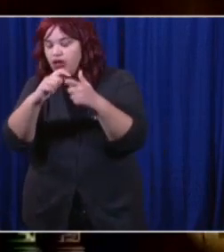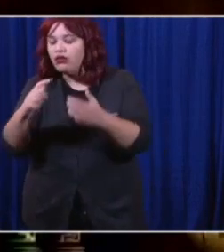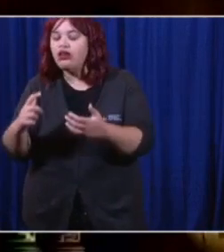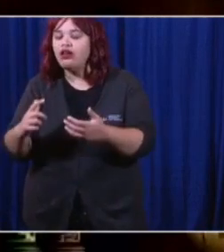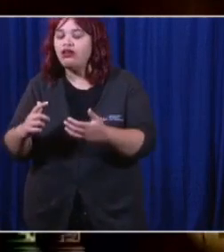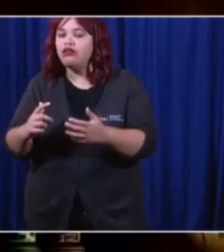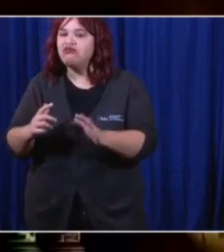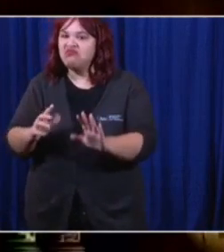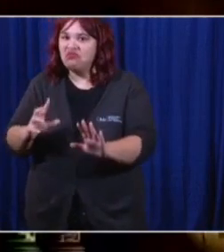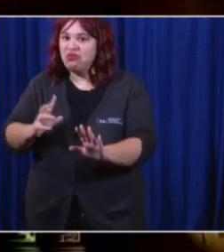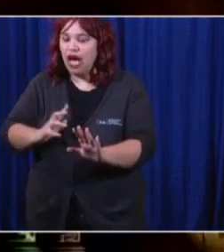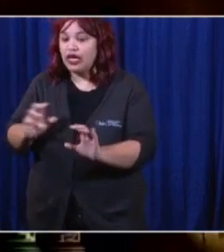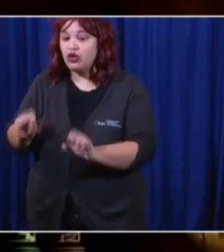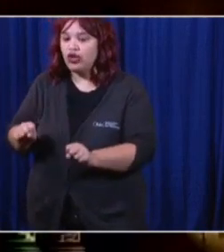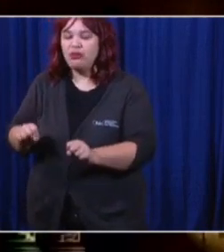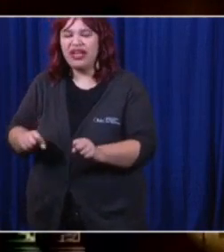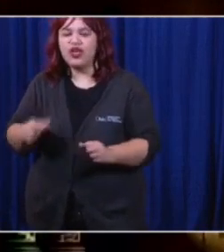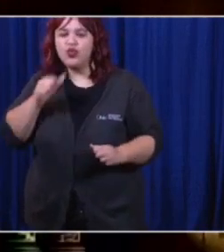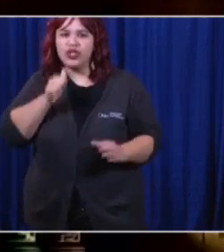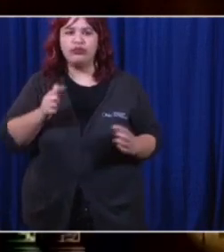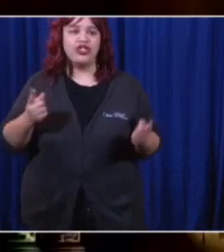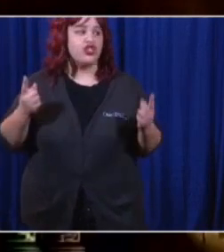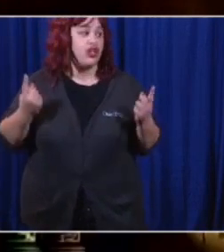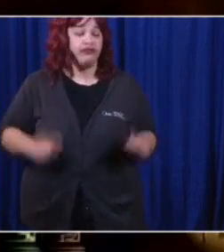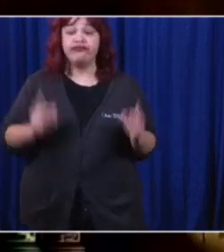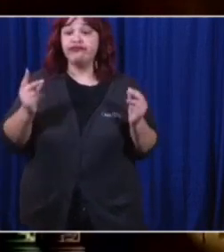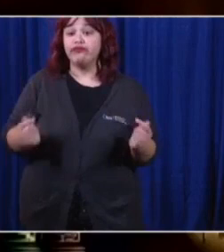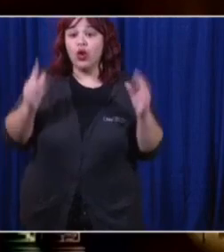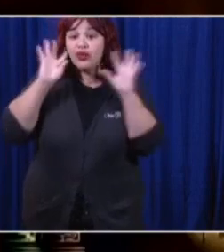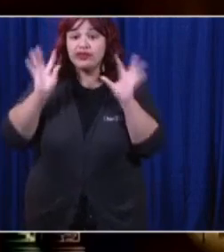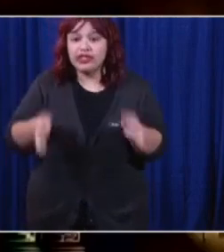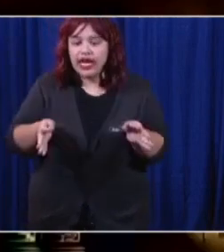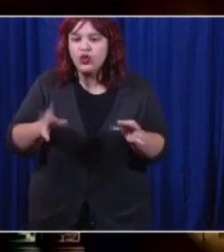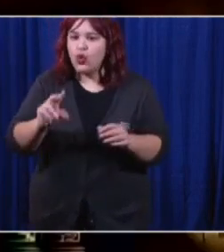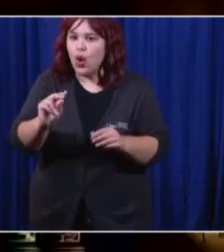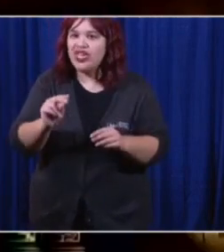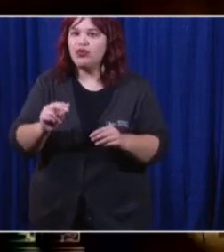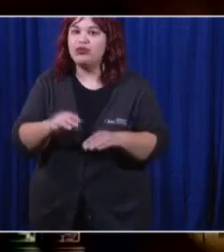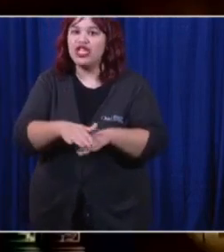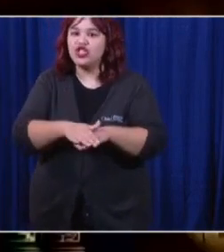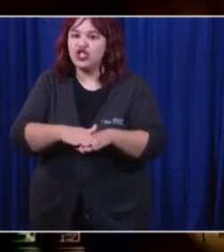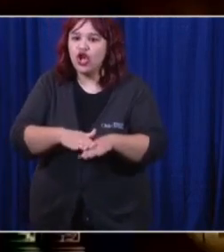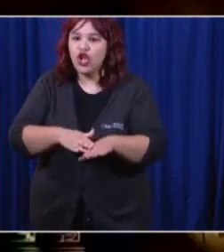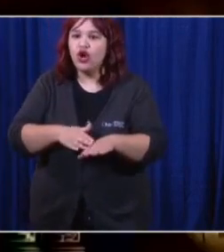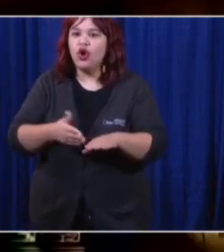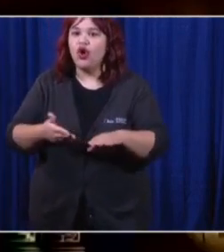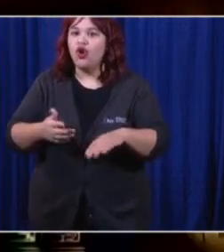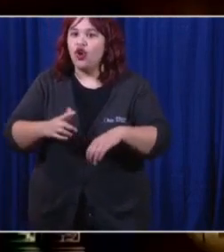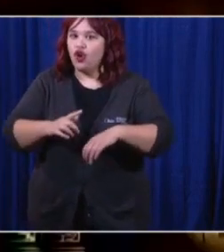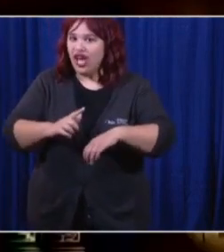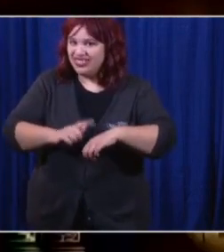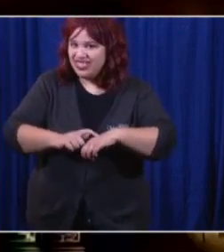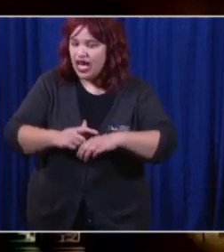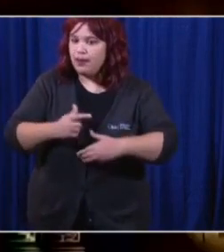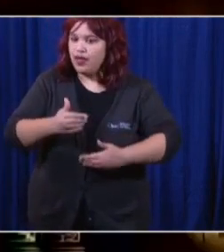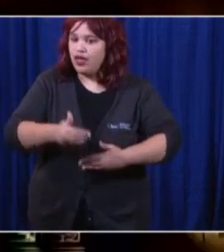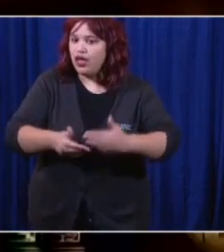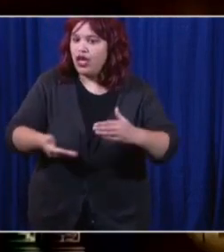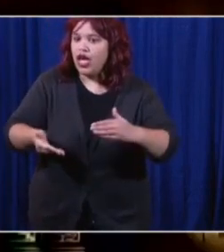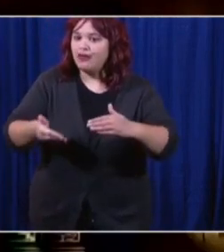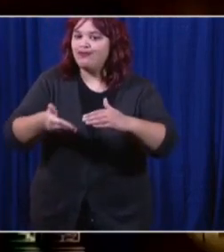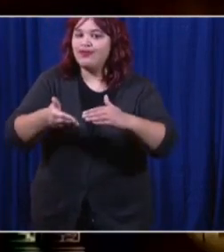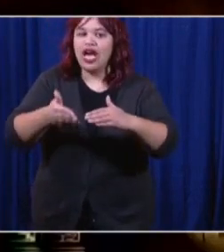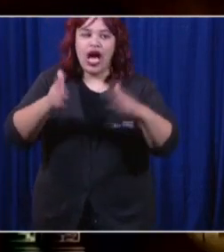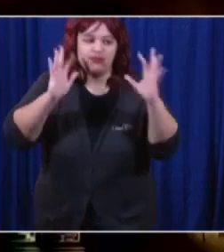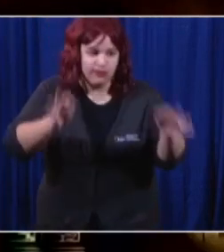we're going to announce we're stopping doing things. I think it would be more slow over time, and each hospital system will make those determinations